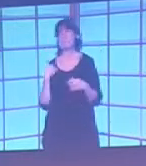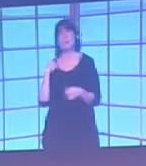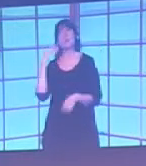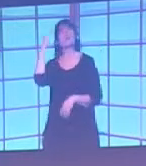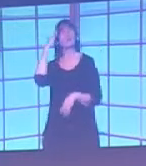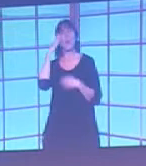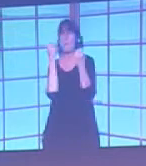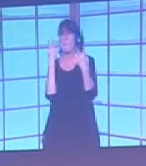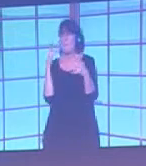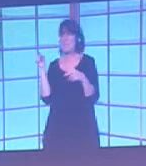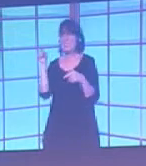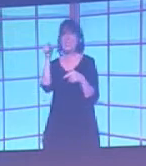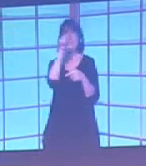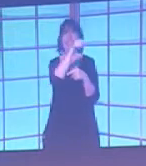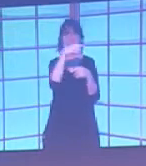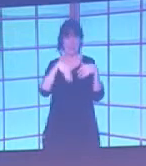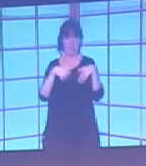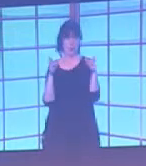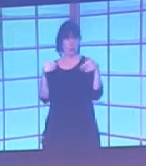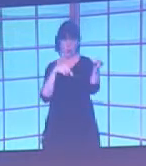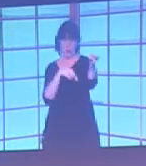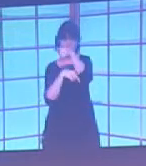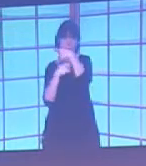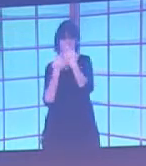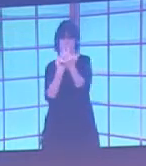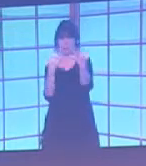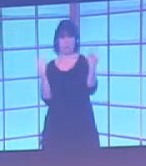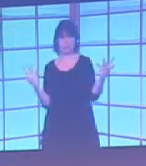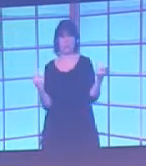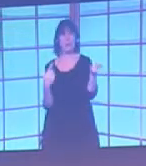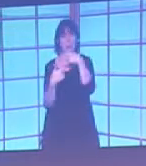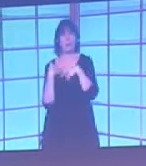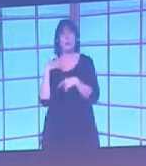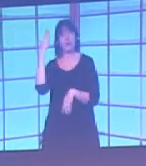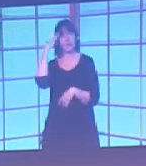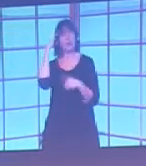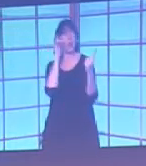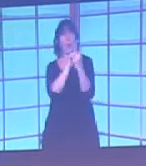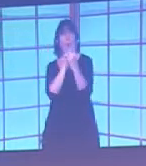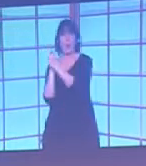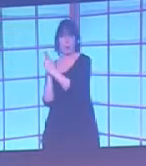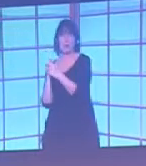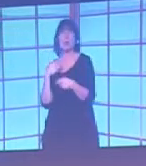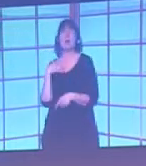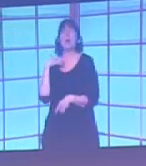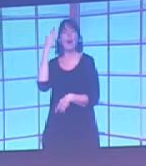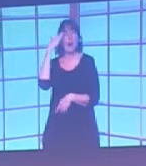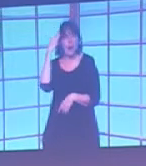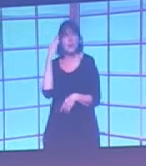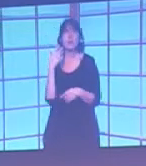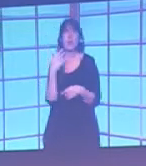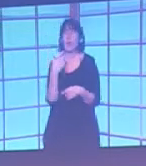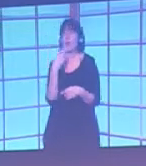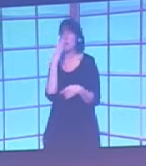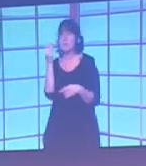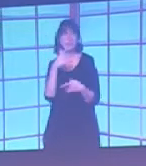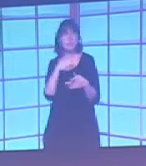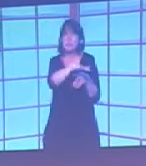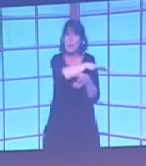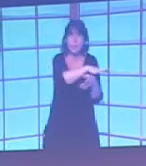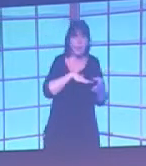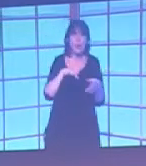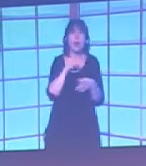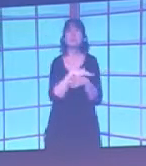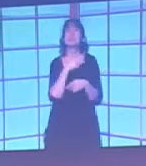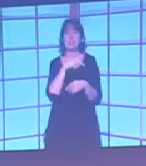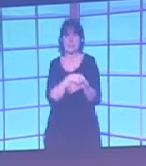of you in the room, of course, most of you in the room, and I'm very aware that there are a number of you in certain countries that